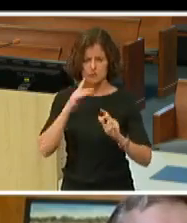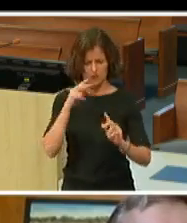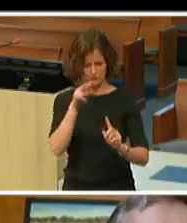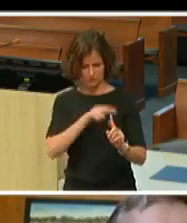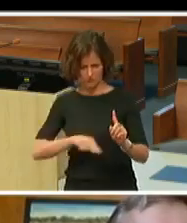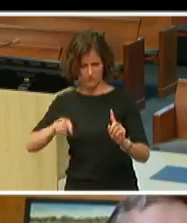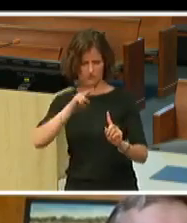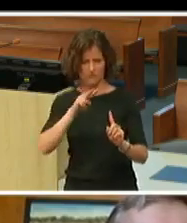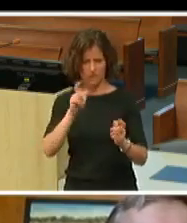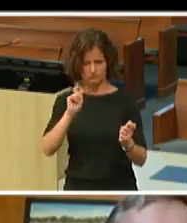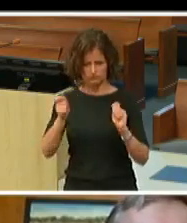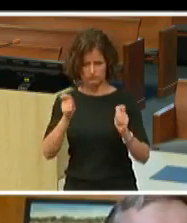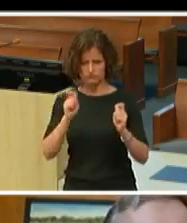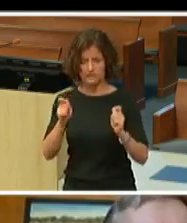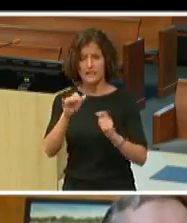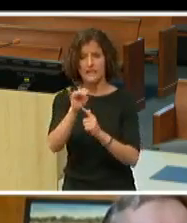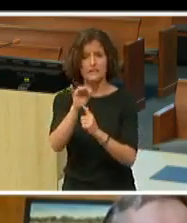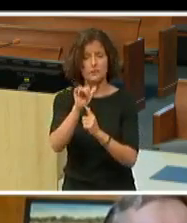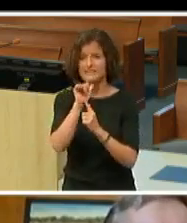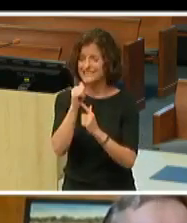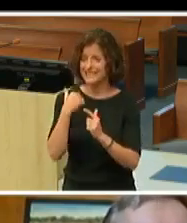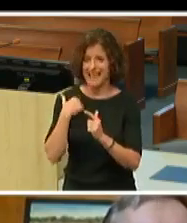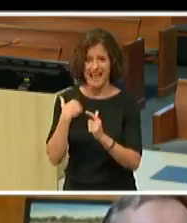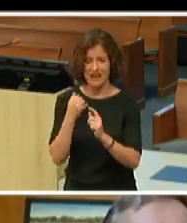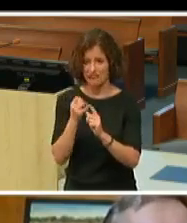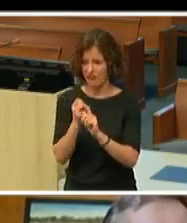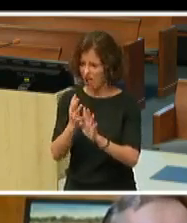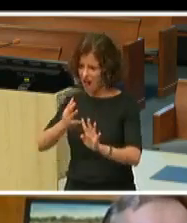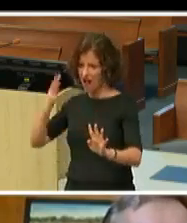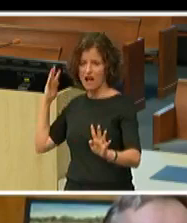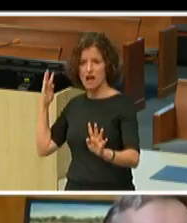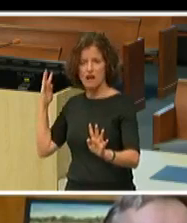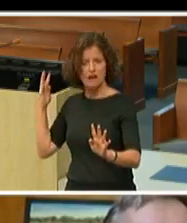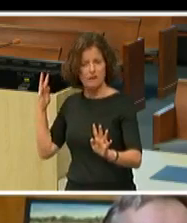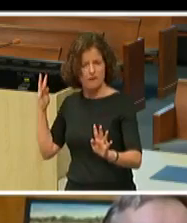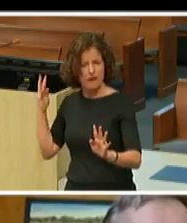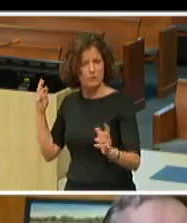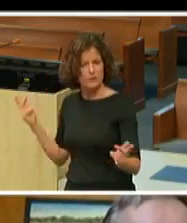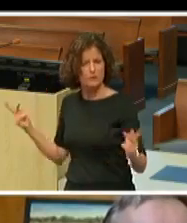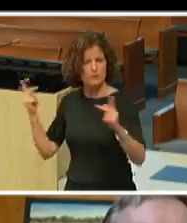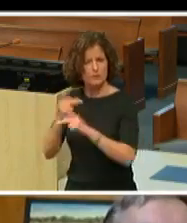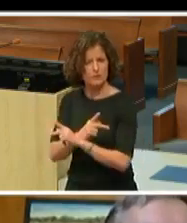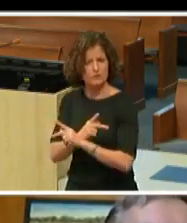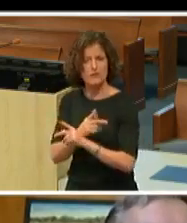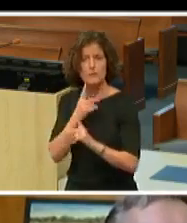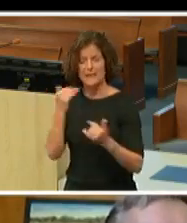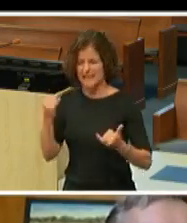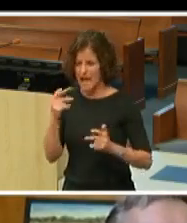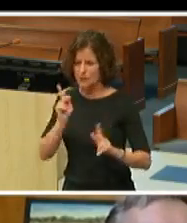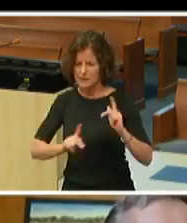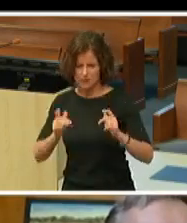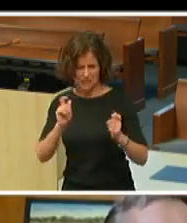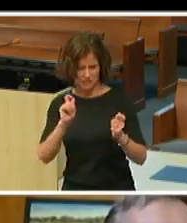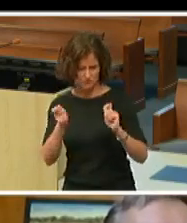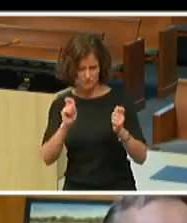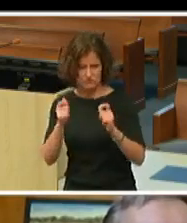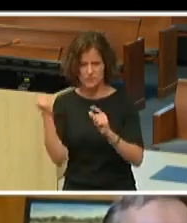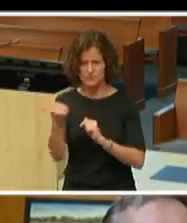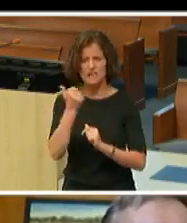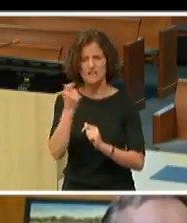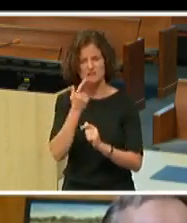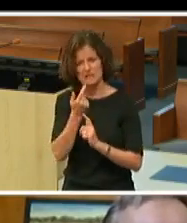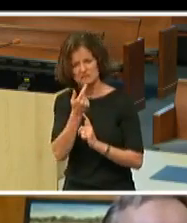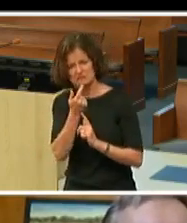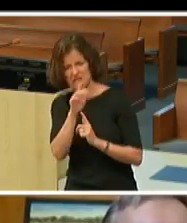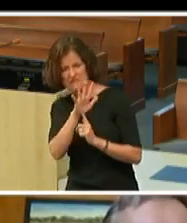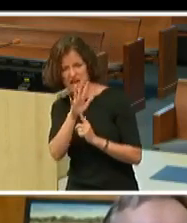self-adapting. If we didn't have the occupancy limit, the stores would look pretty much the way they do now. If there's 5, 6, 7